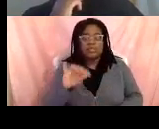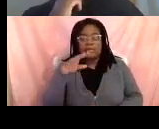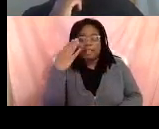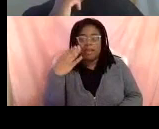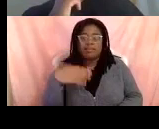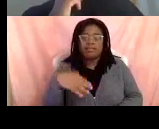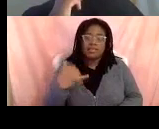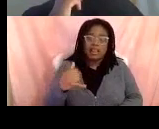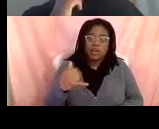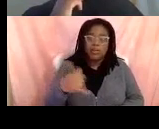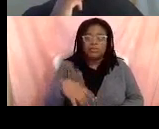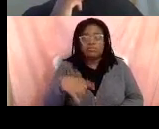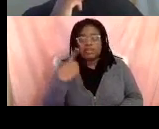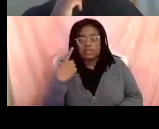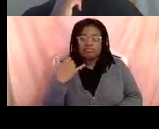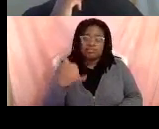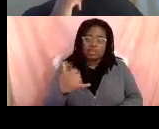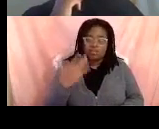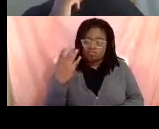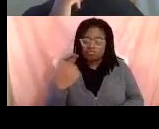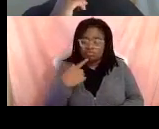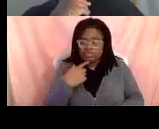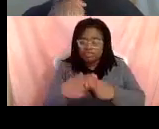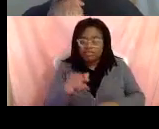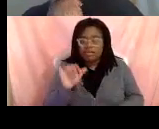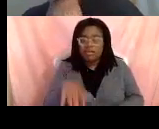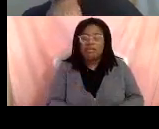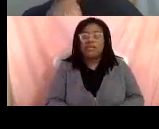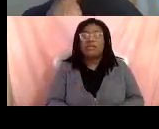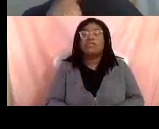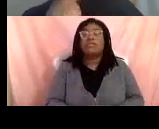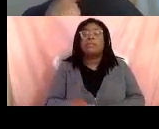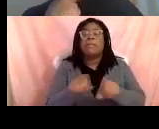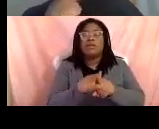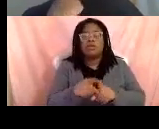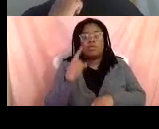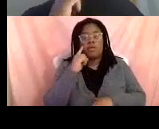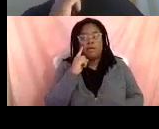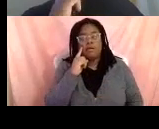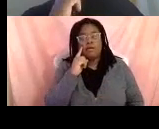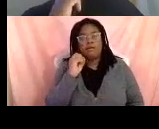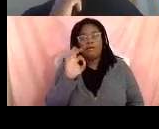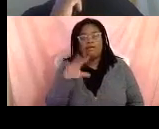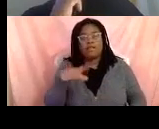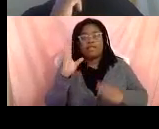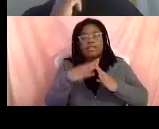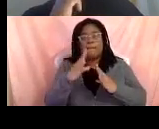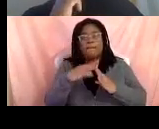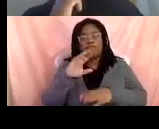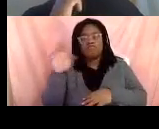yellow. mhm. Um, but then I also thought about in the top right-hand